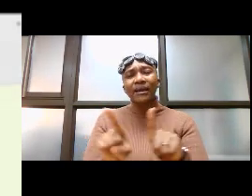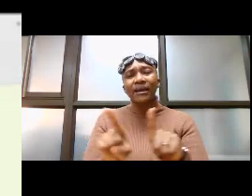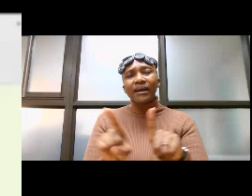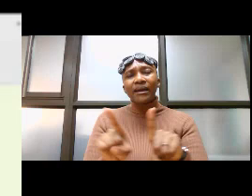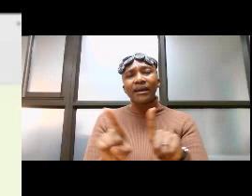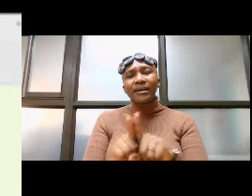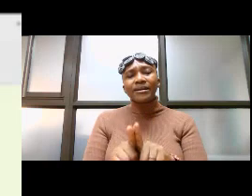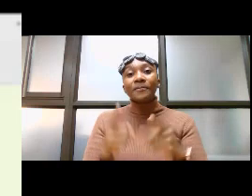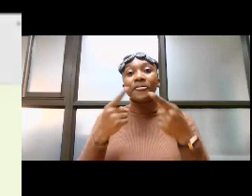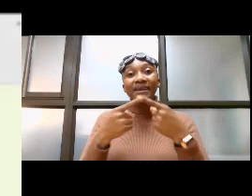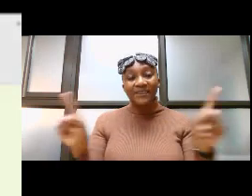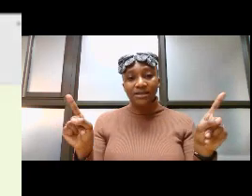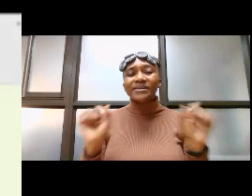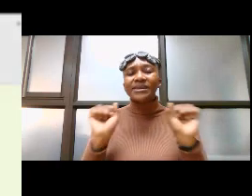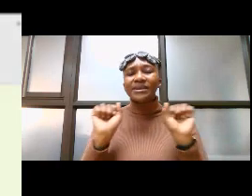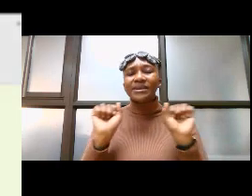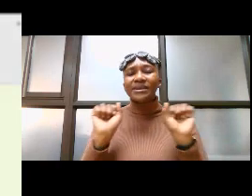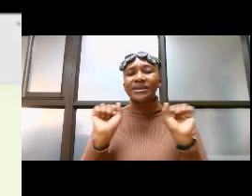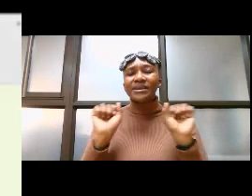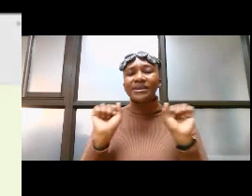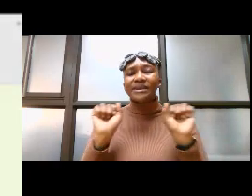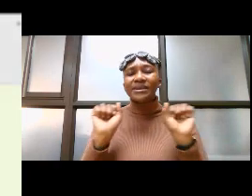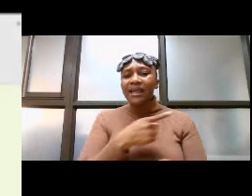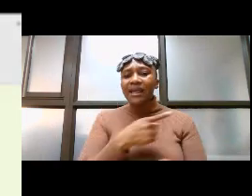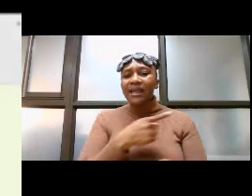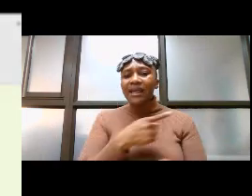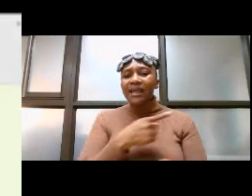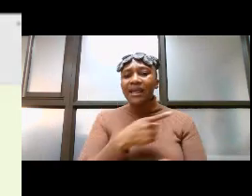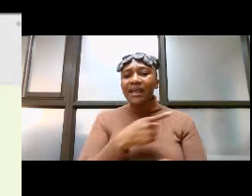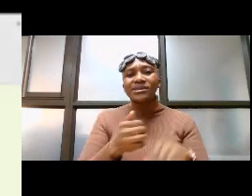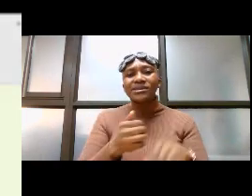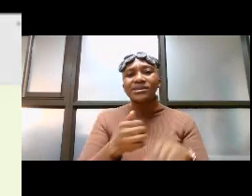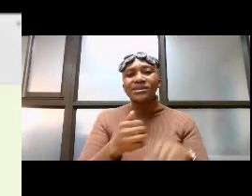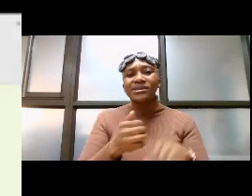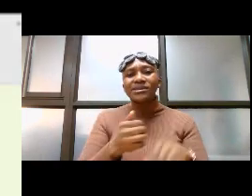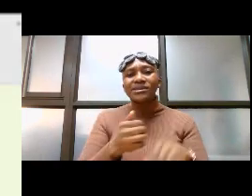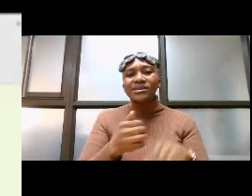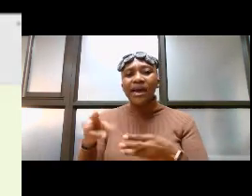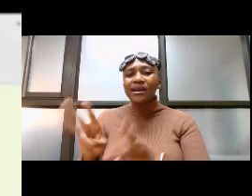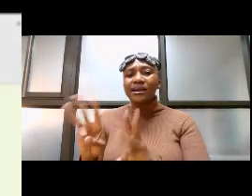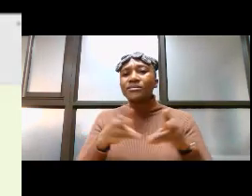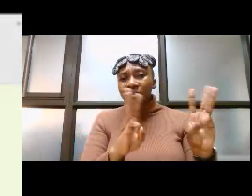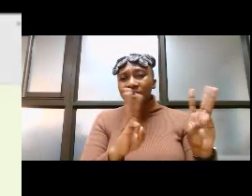yes, they use other parameters to view disability.